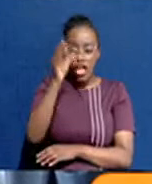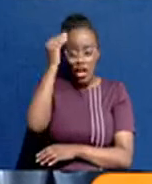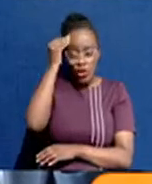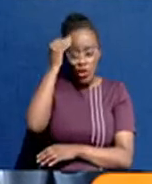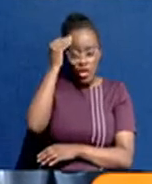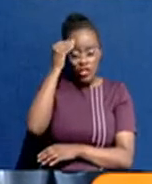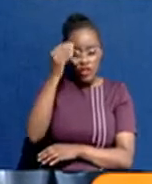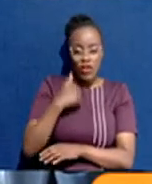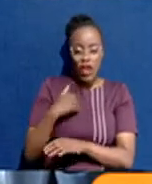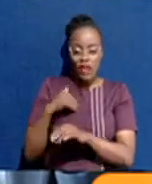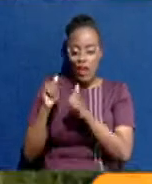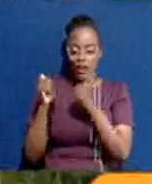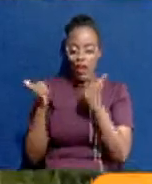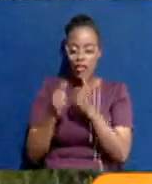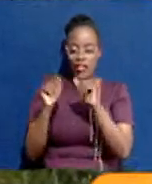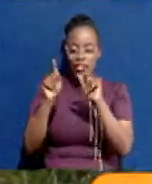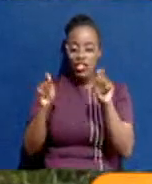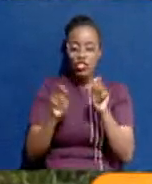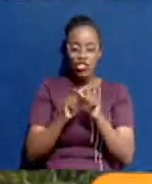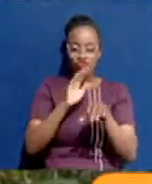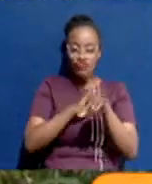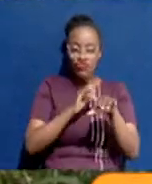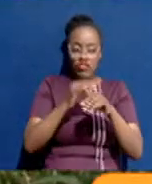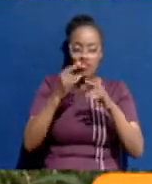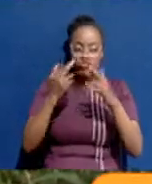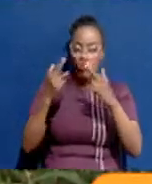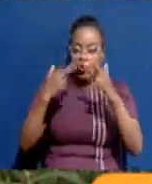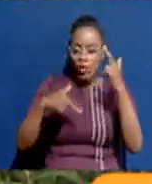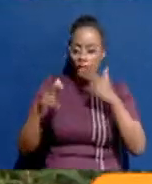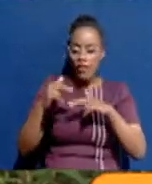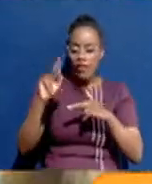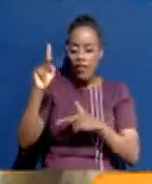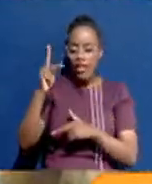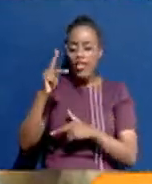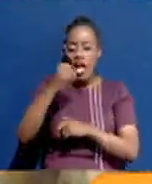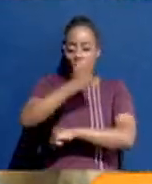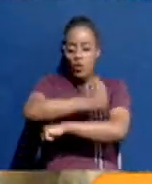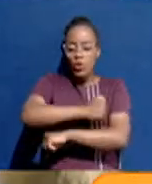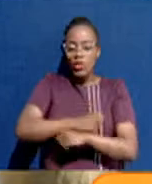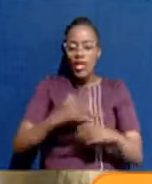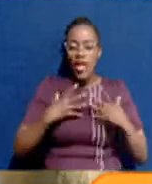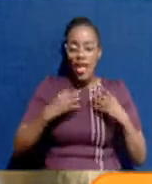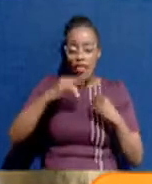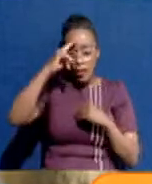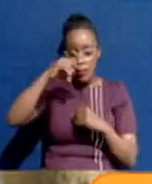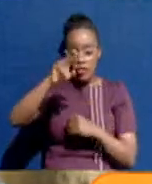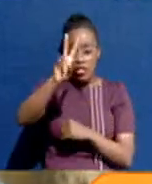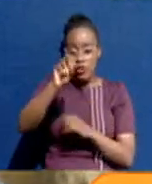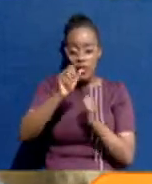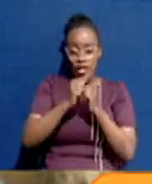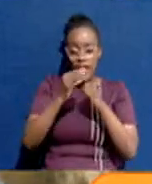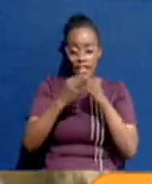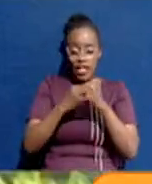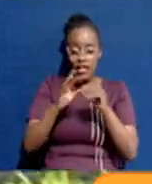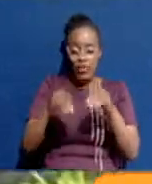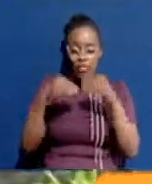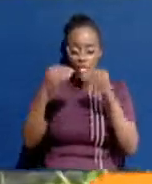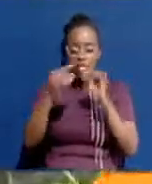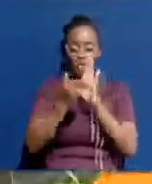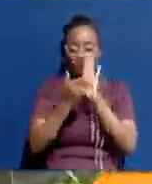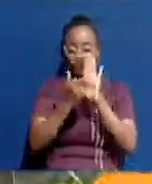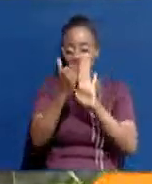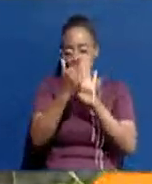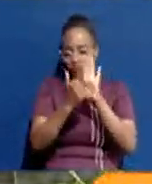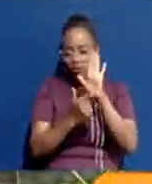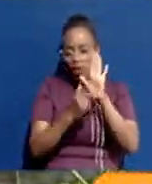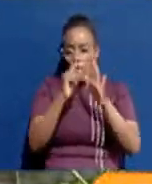convene a multi-agency team to review compliance with the Kenya School Health Policy 2018, which provides guidelines on ensuring